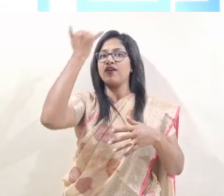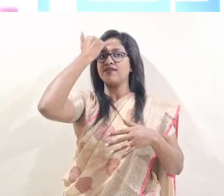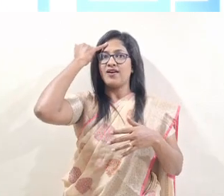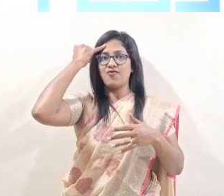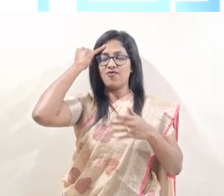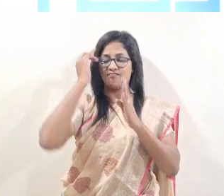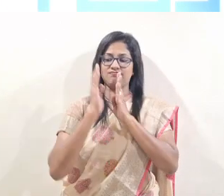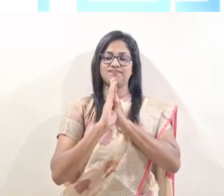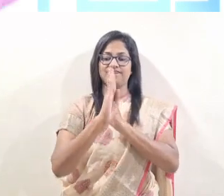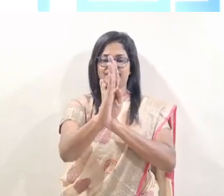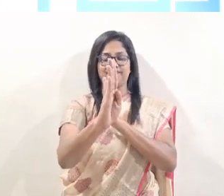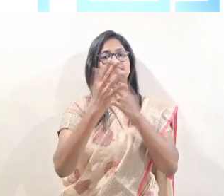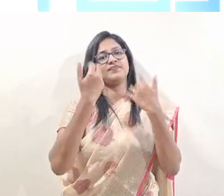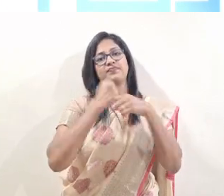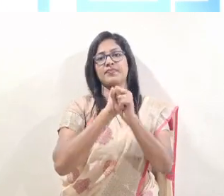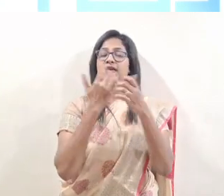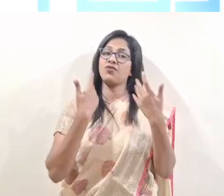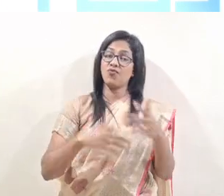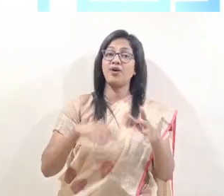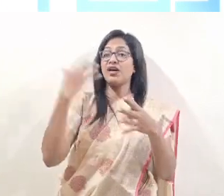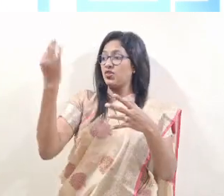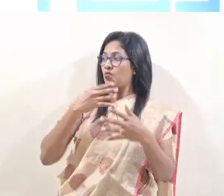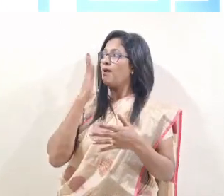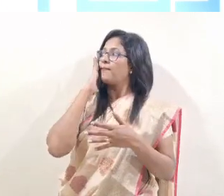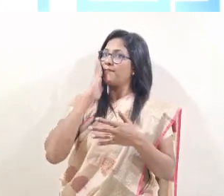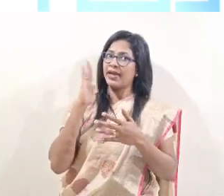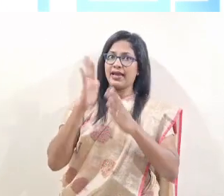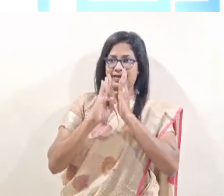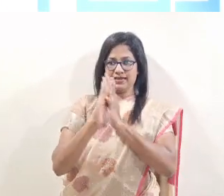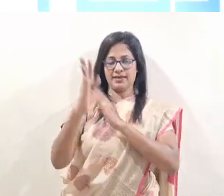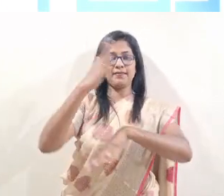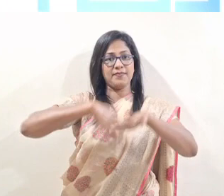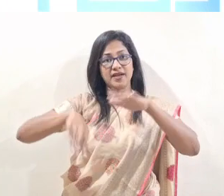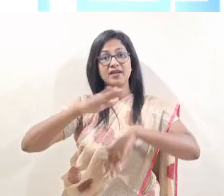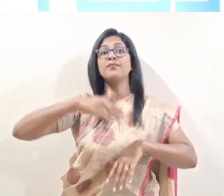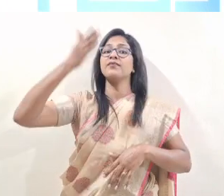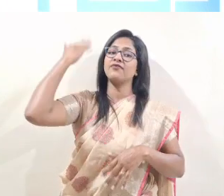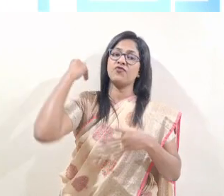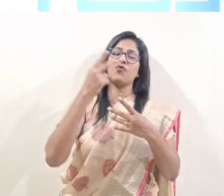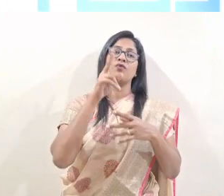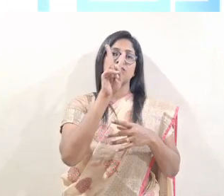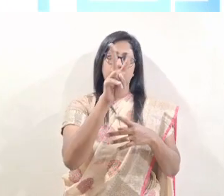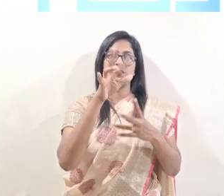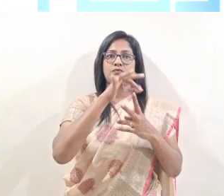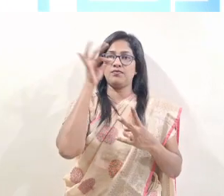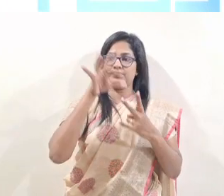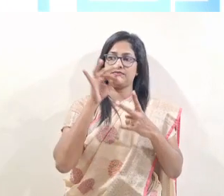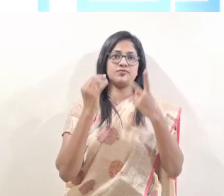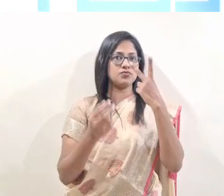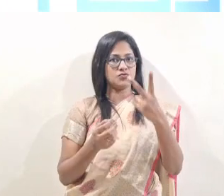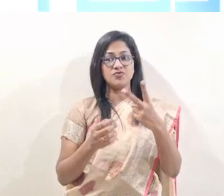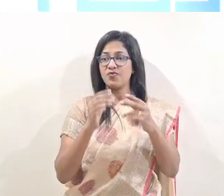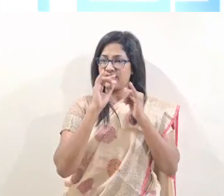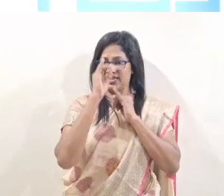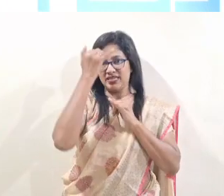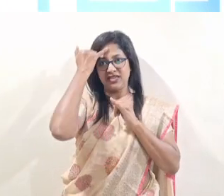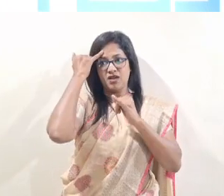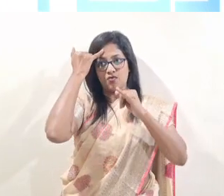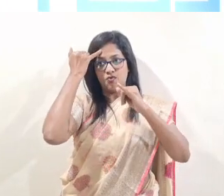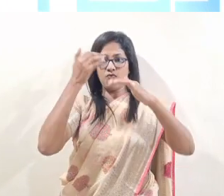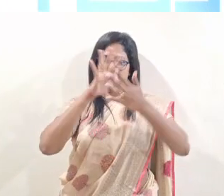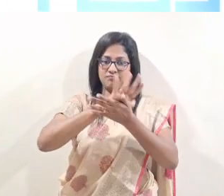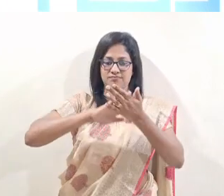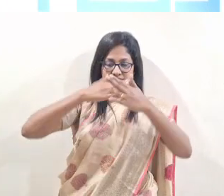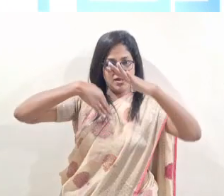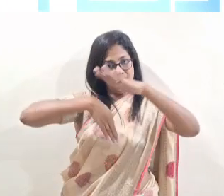line constructed, and then we had to do the pink line. And we had two options here. The yellow line is